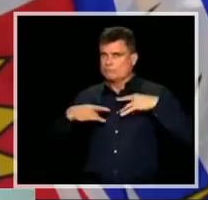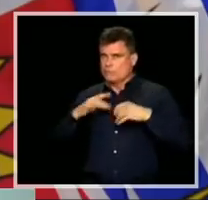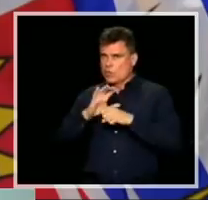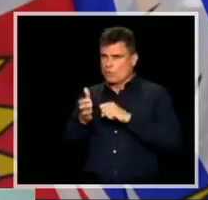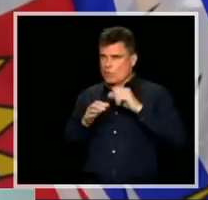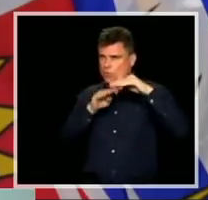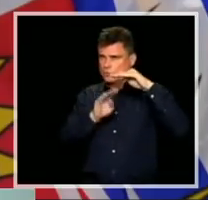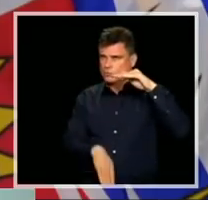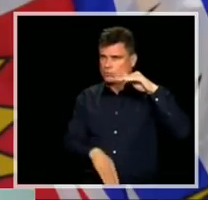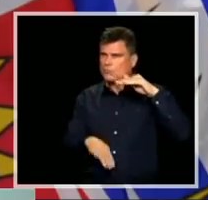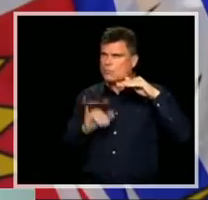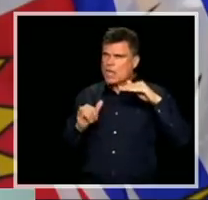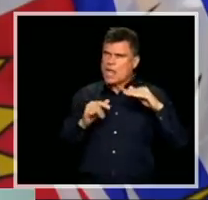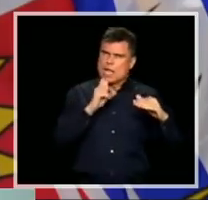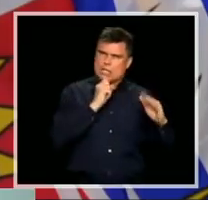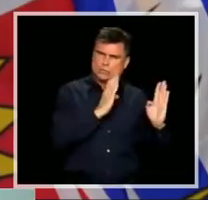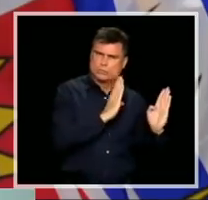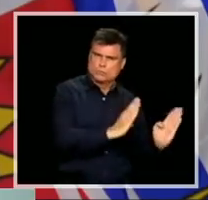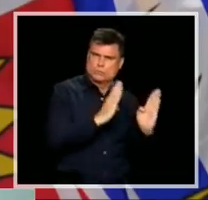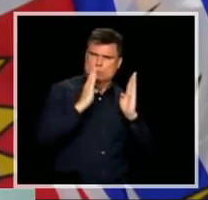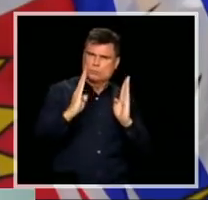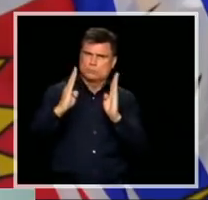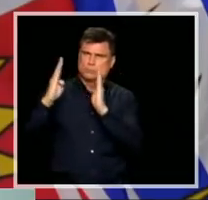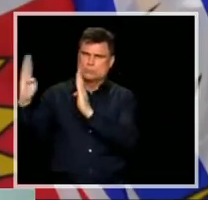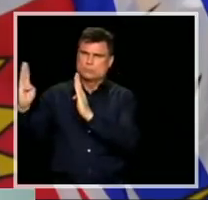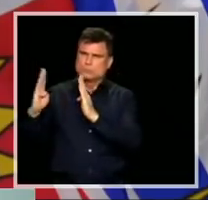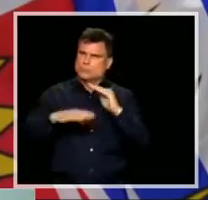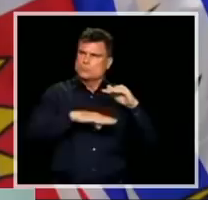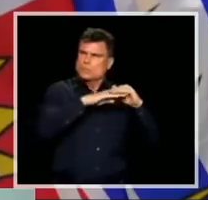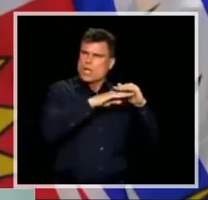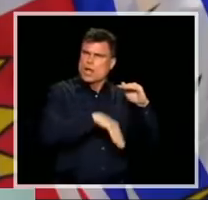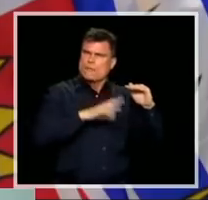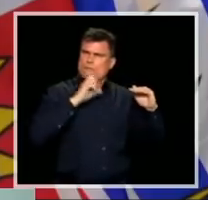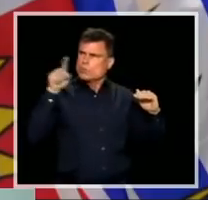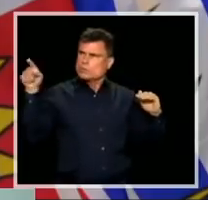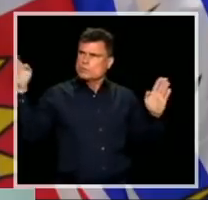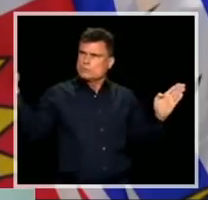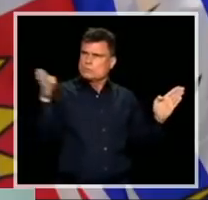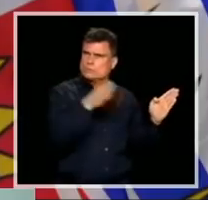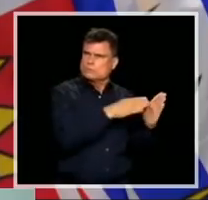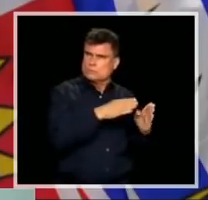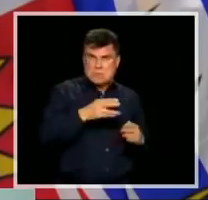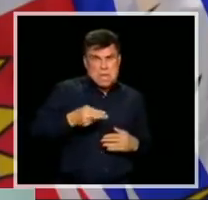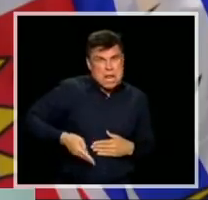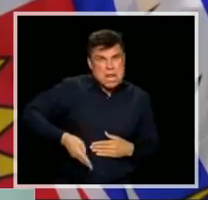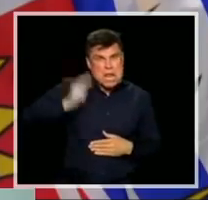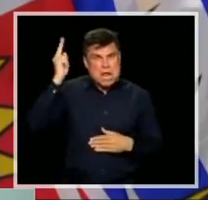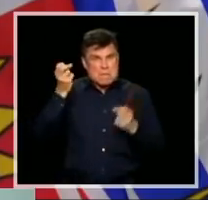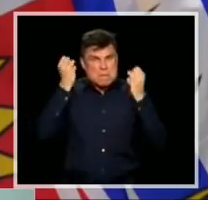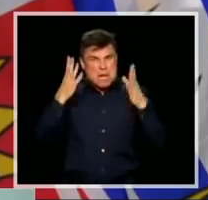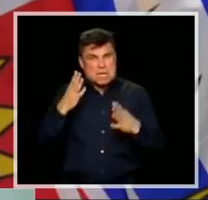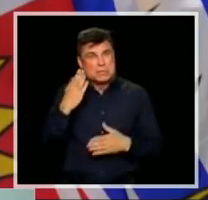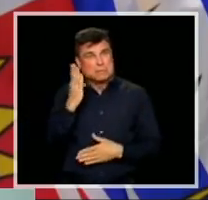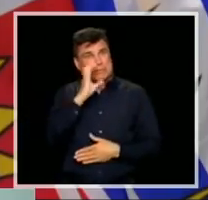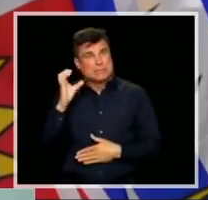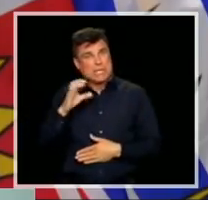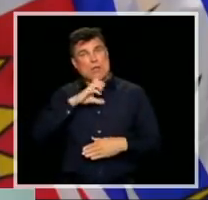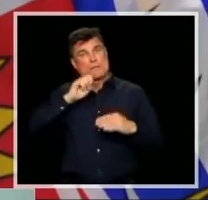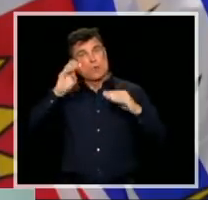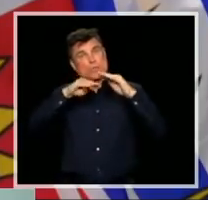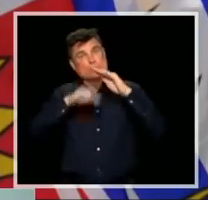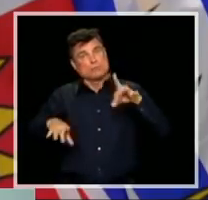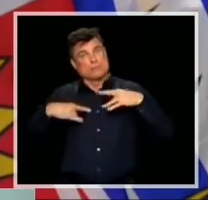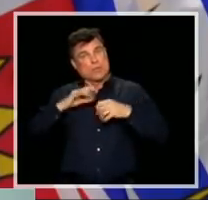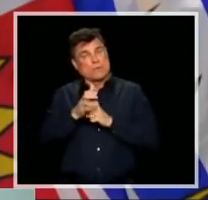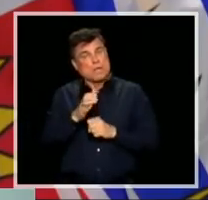more reflective of people who are getting infected in workplaces and other settings as they start to reopen. In terms